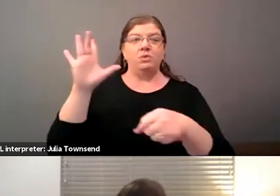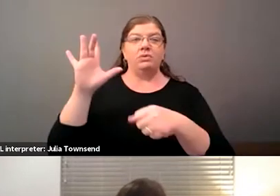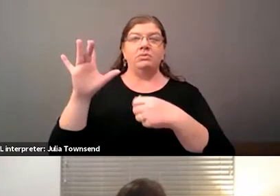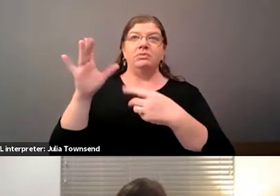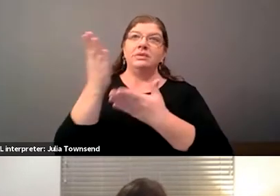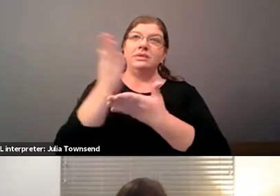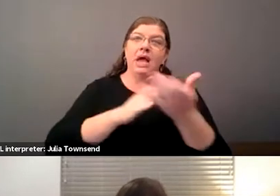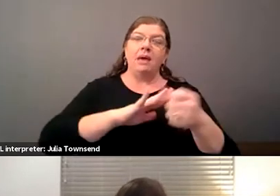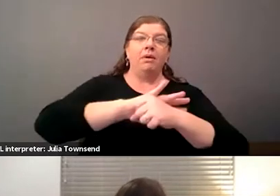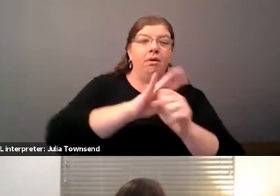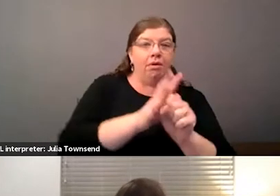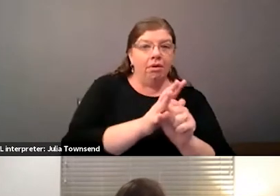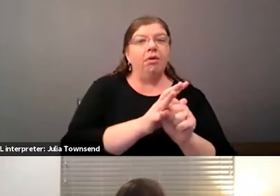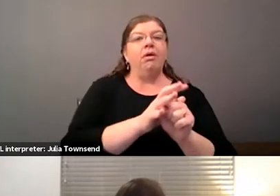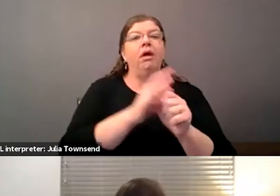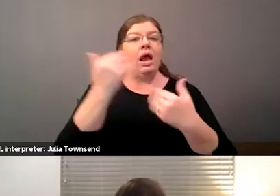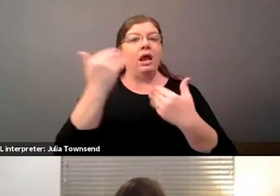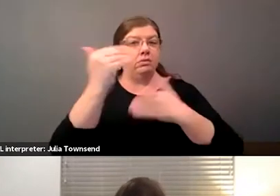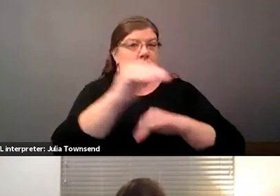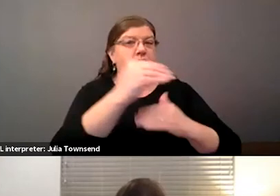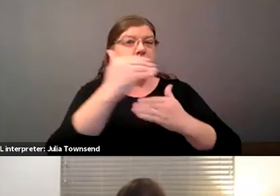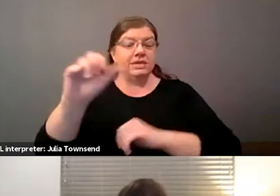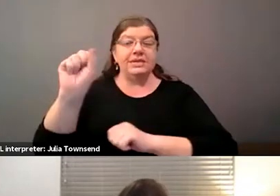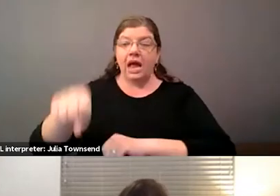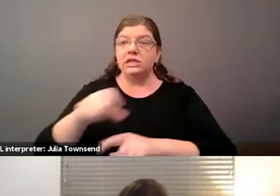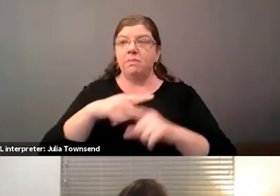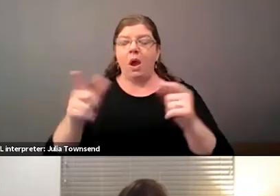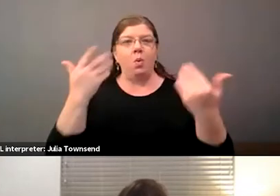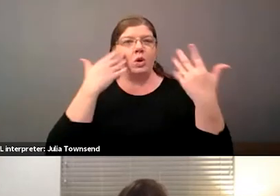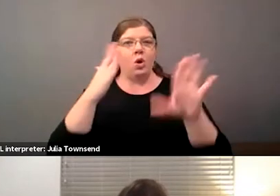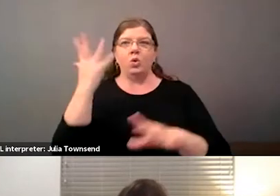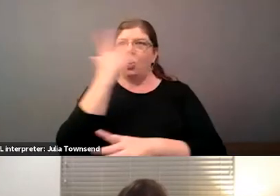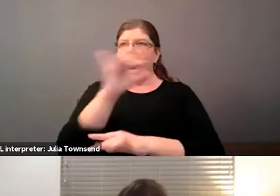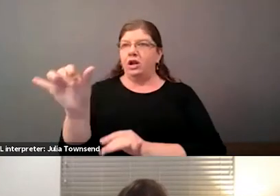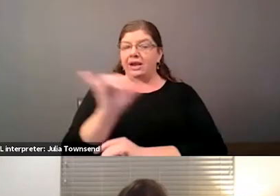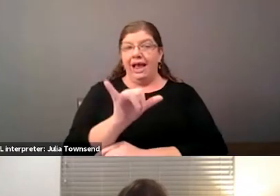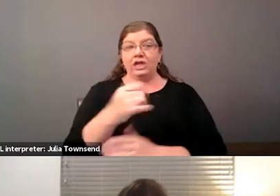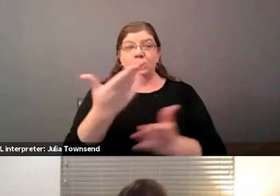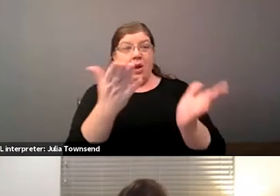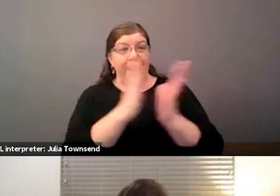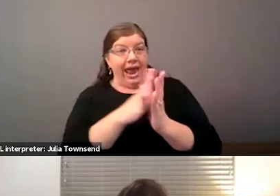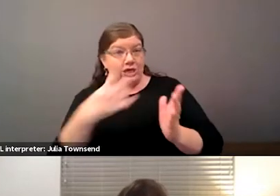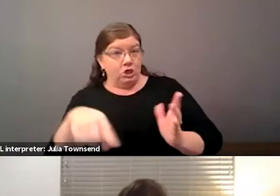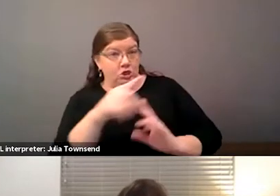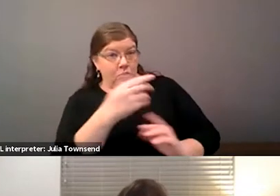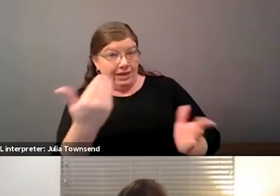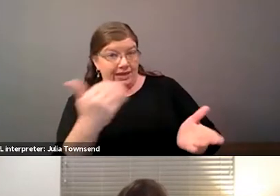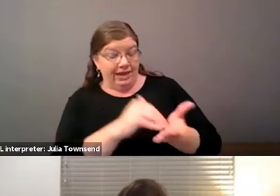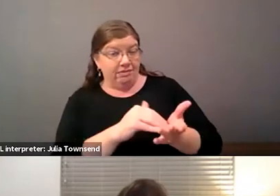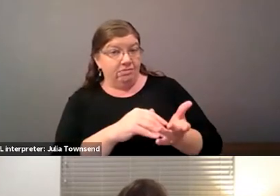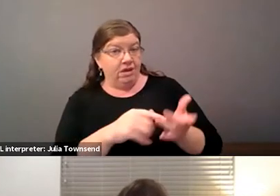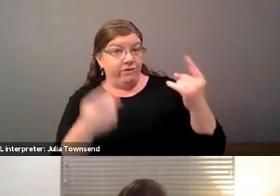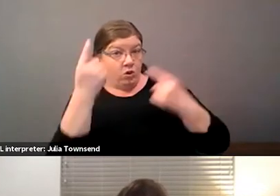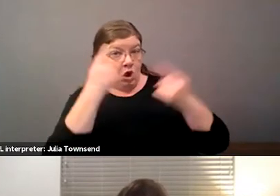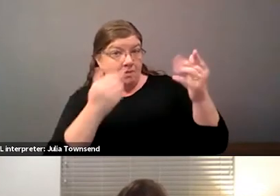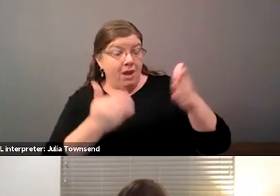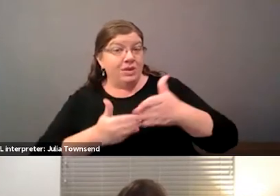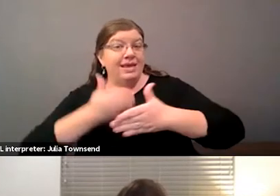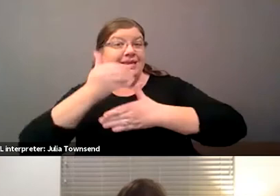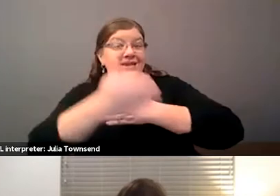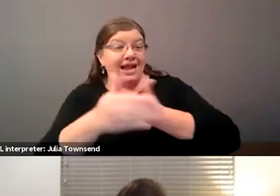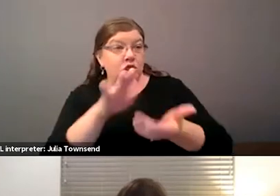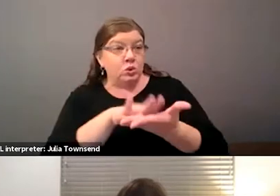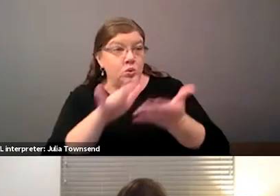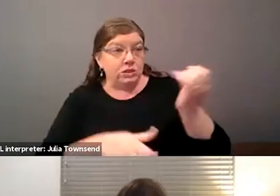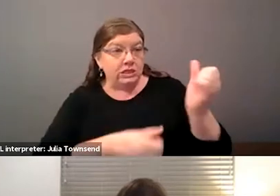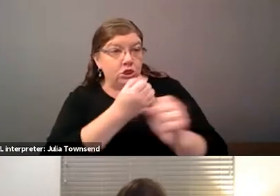level of restriction what we do not know is what this will look like so i ask you again have you thought about the next academic